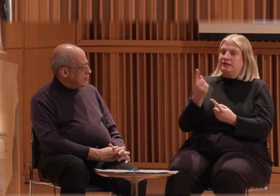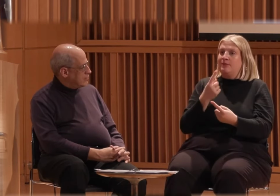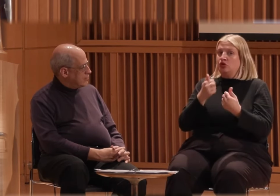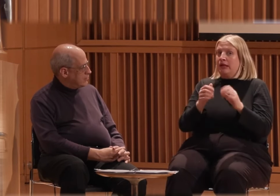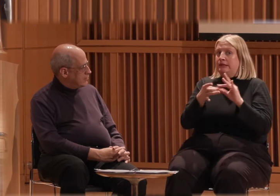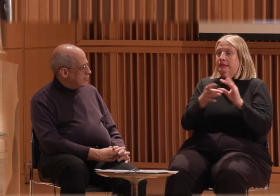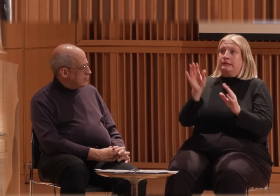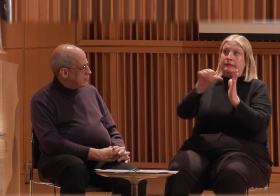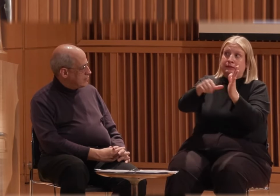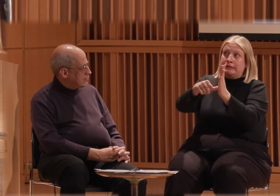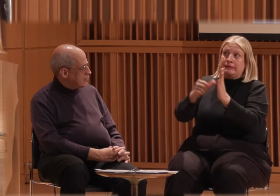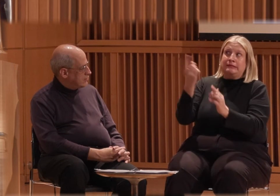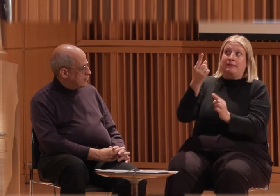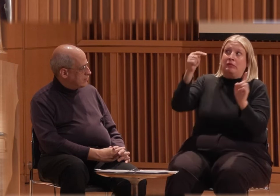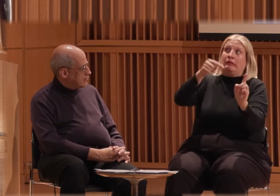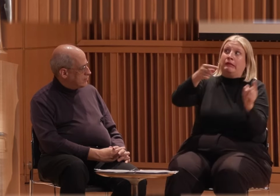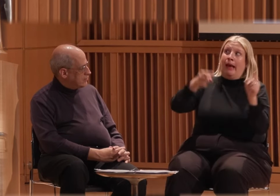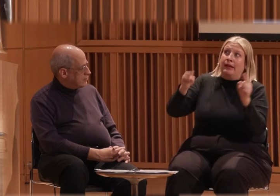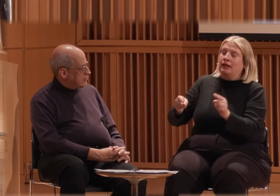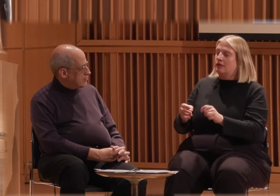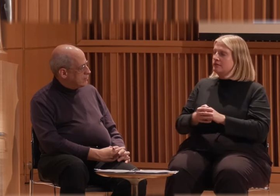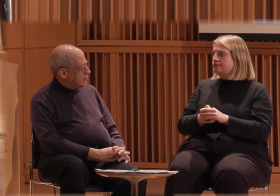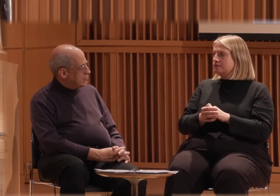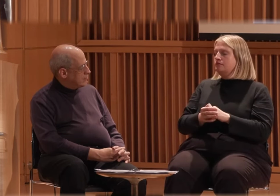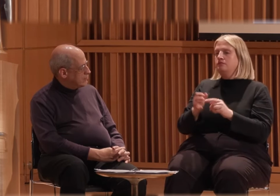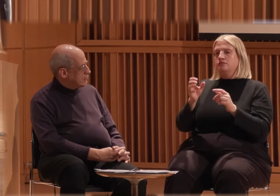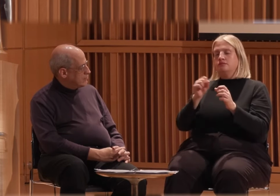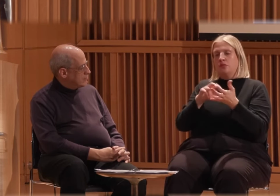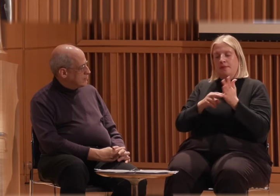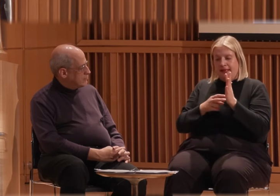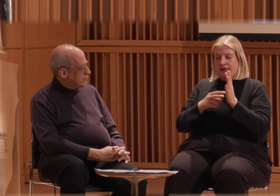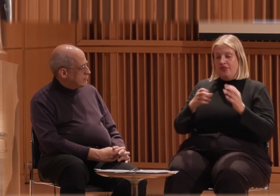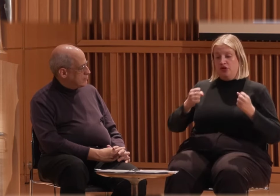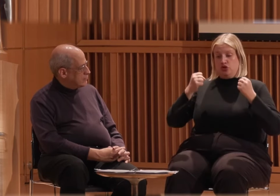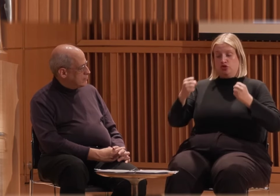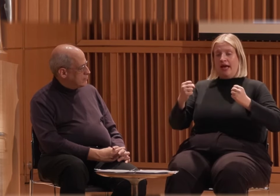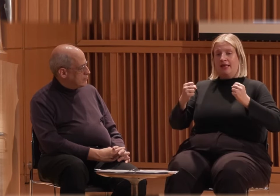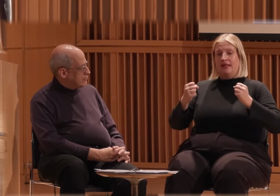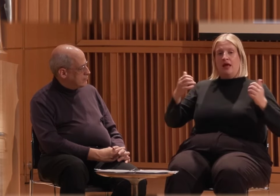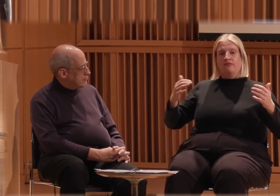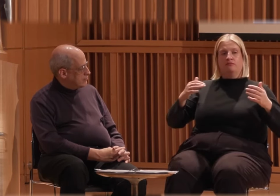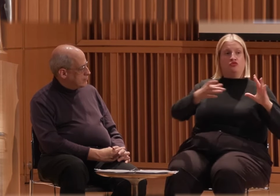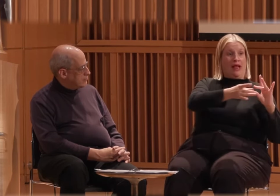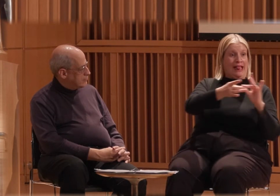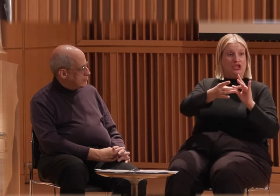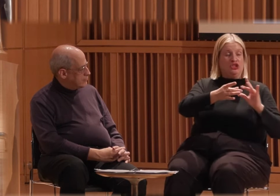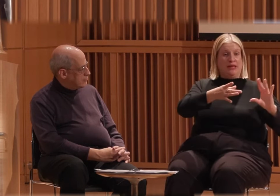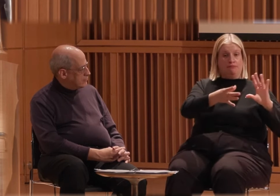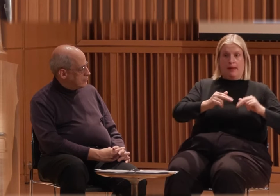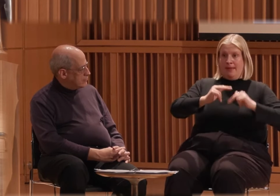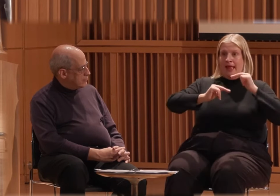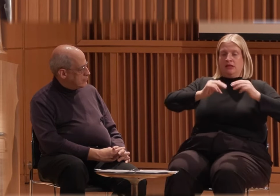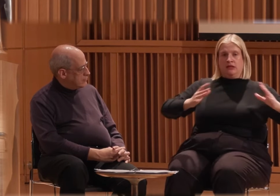there's something to the strength of building relationships so that you're on top of